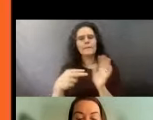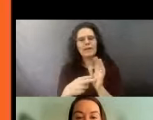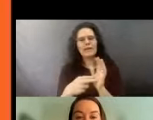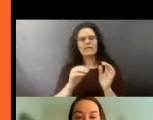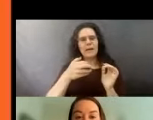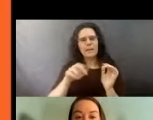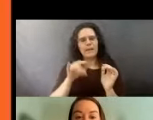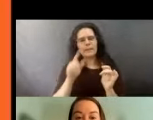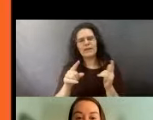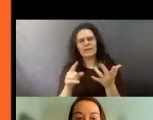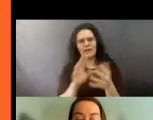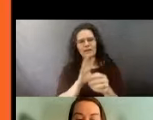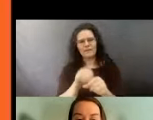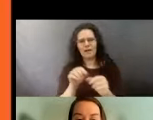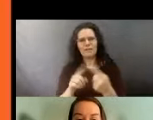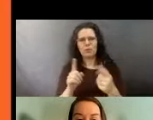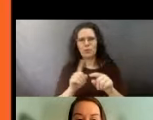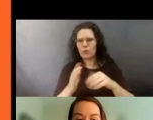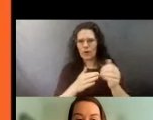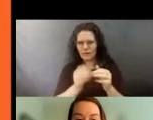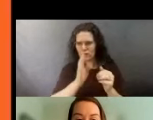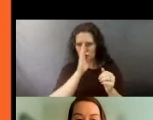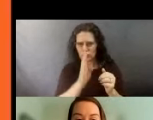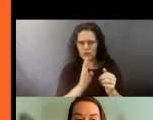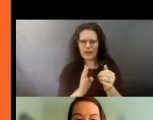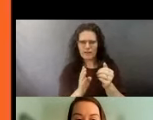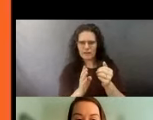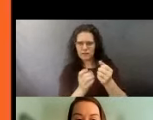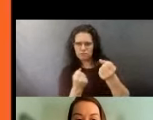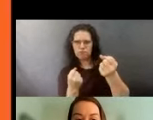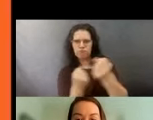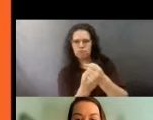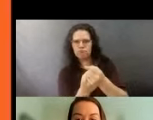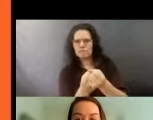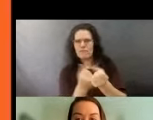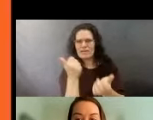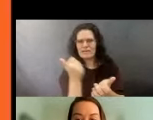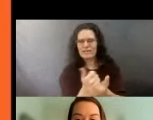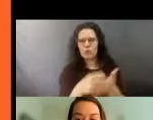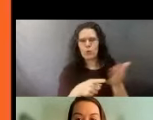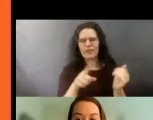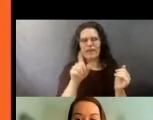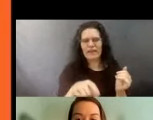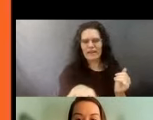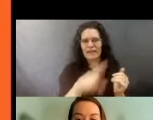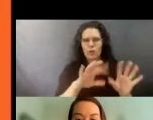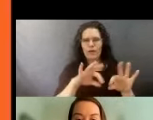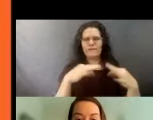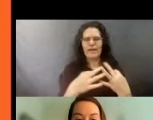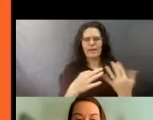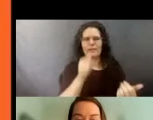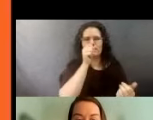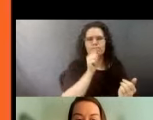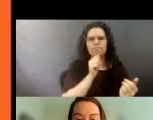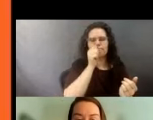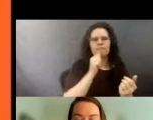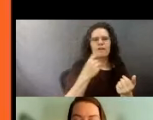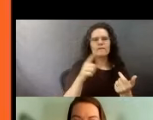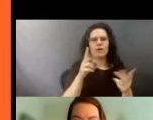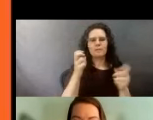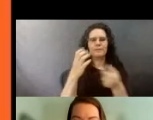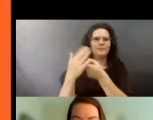patients resolve those individual or family issues that are harming their health. They also go beyond that